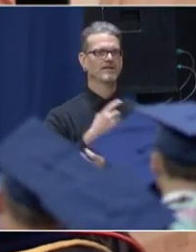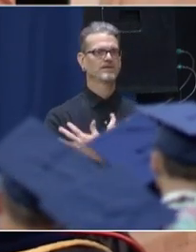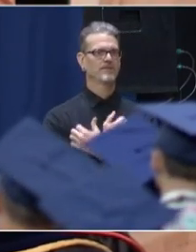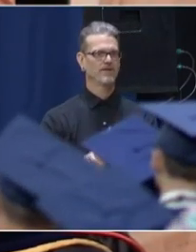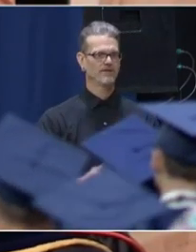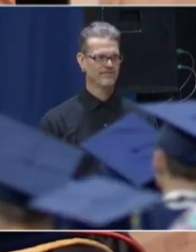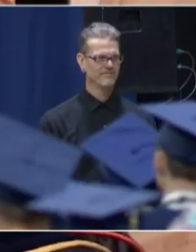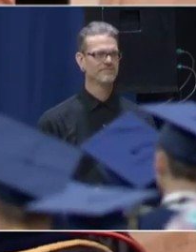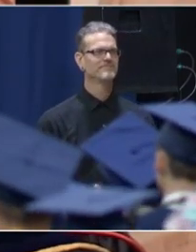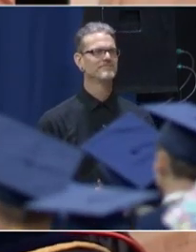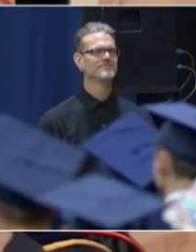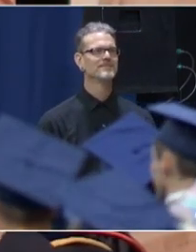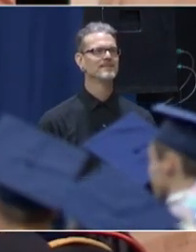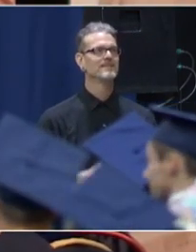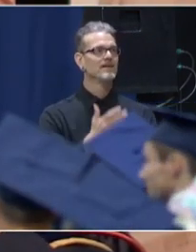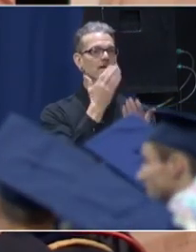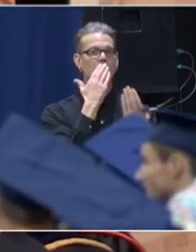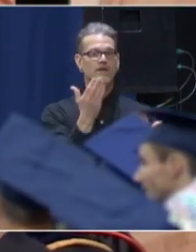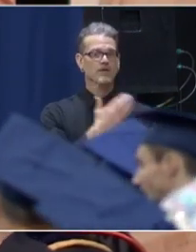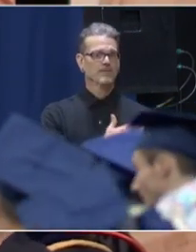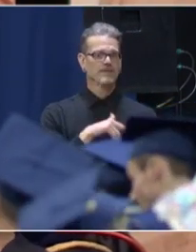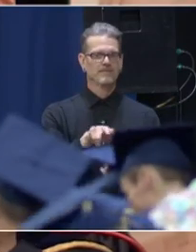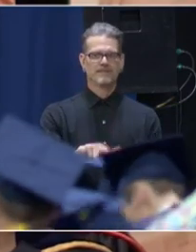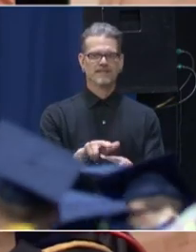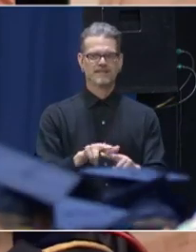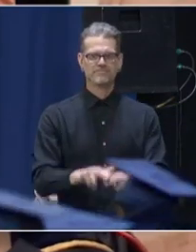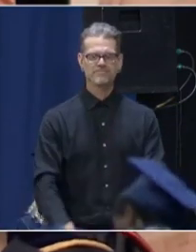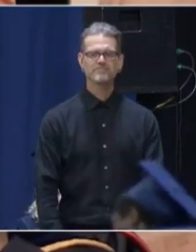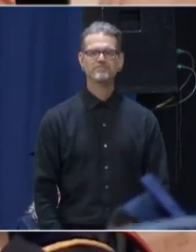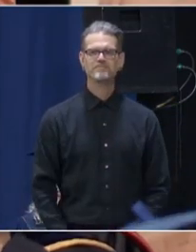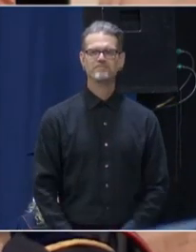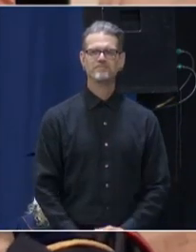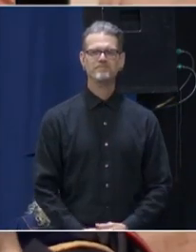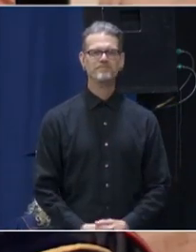bear. Thank you. Please be seated.